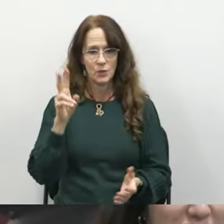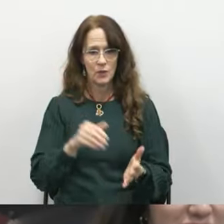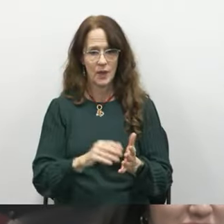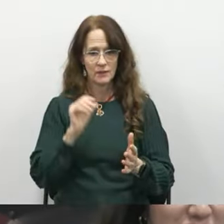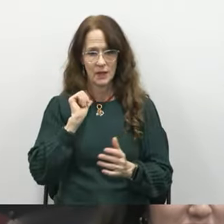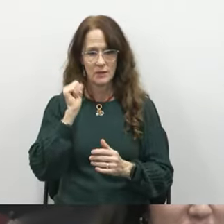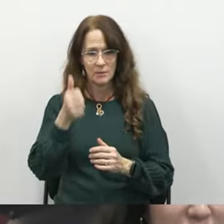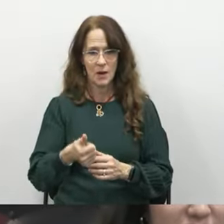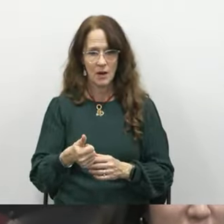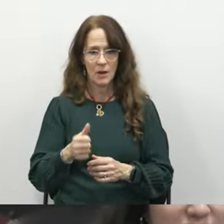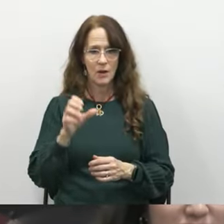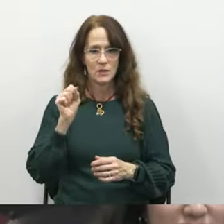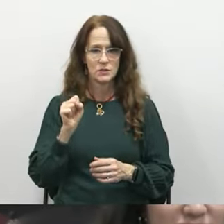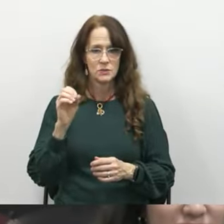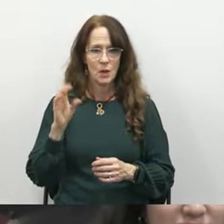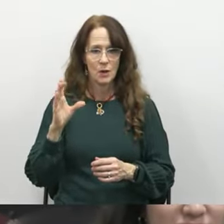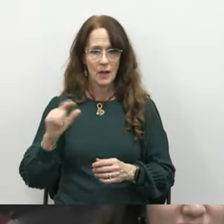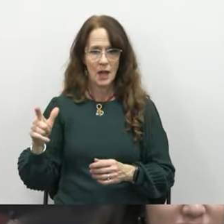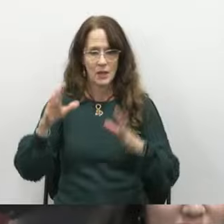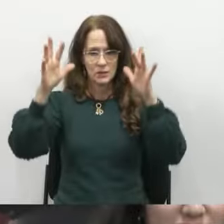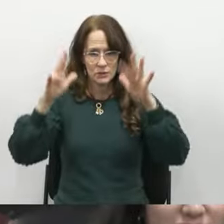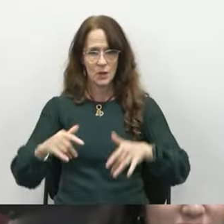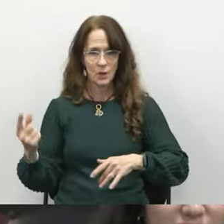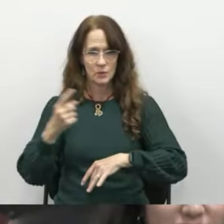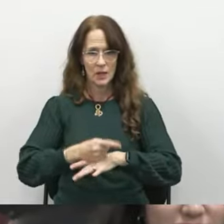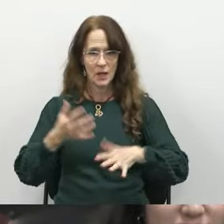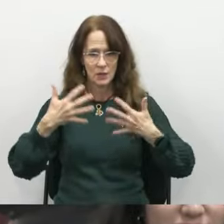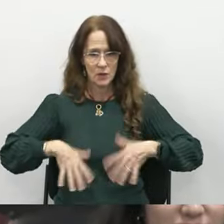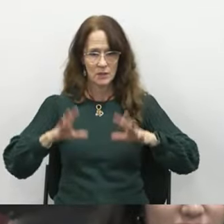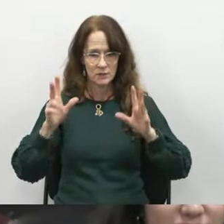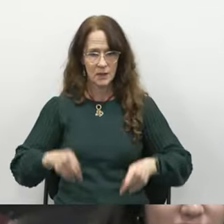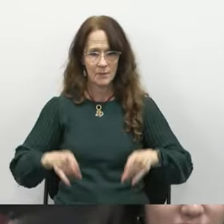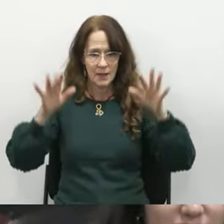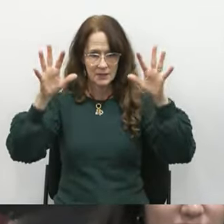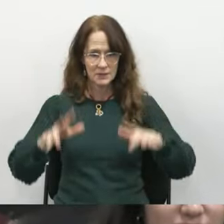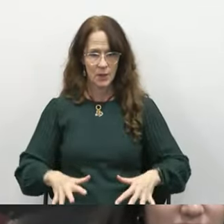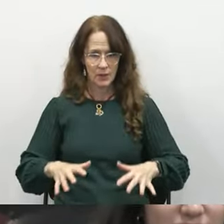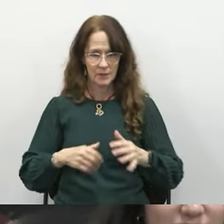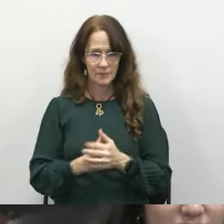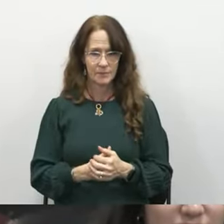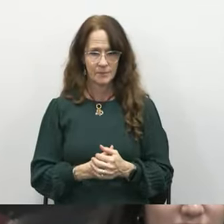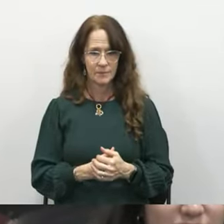we are having a SoCal Snow Day, where students get to dress up like it's snowing.